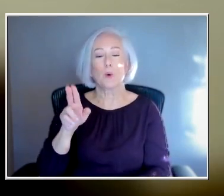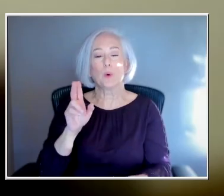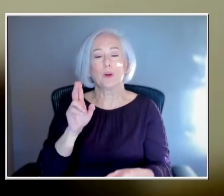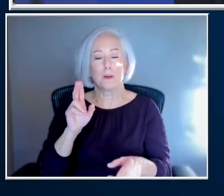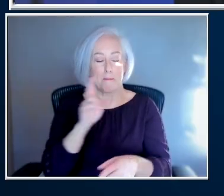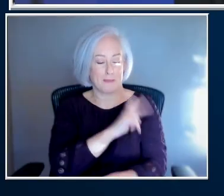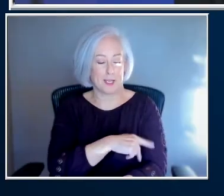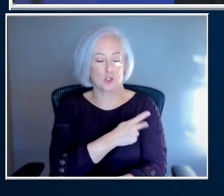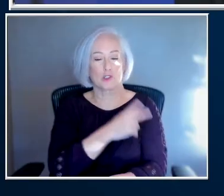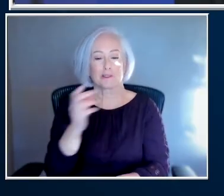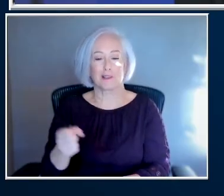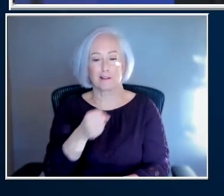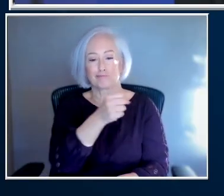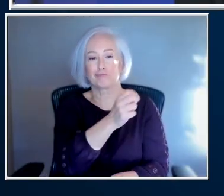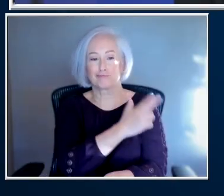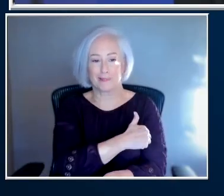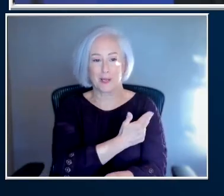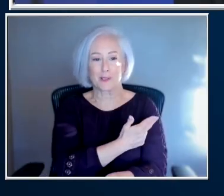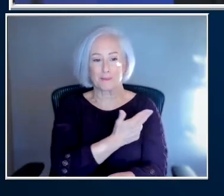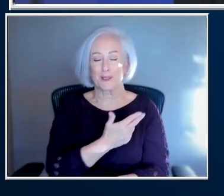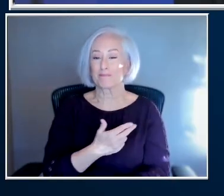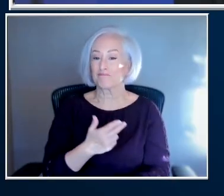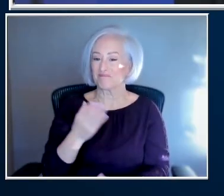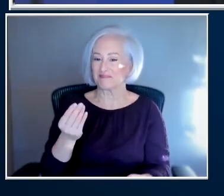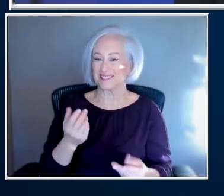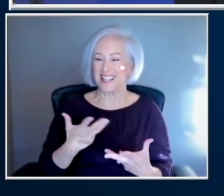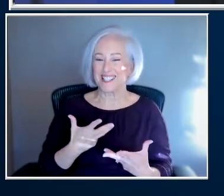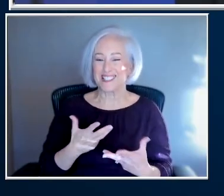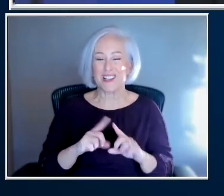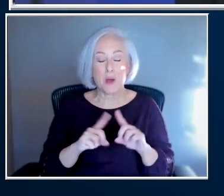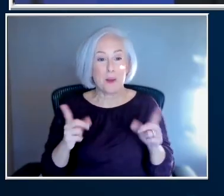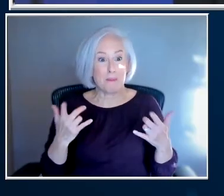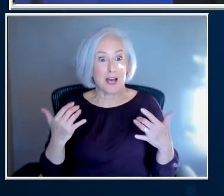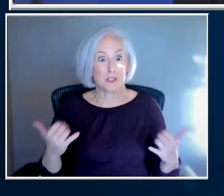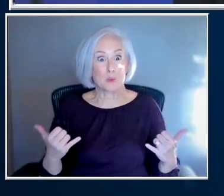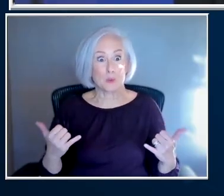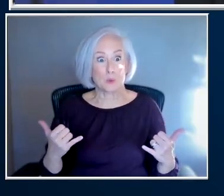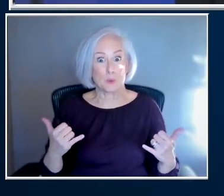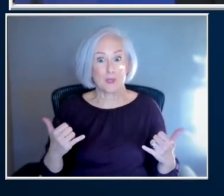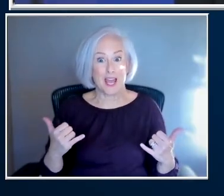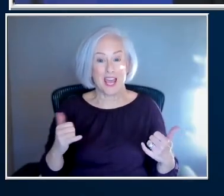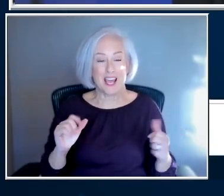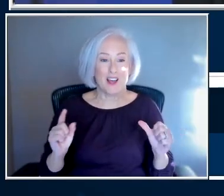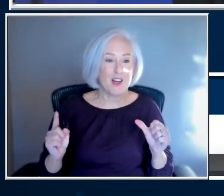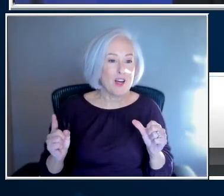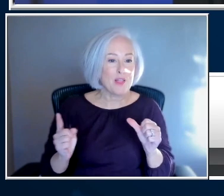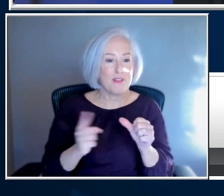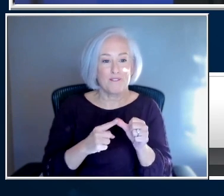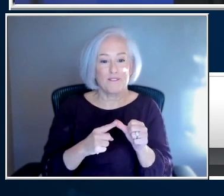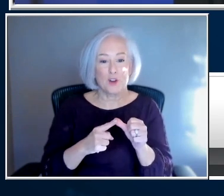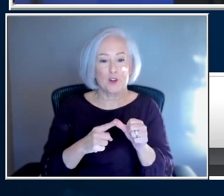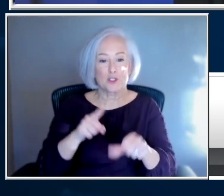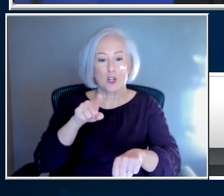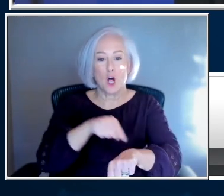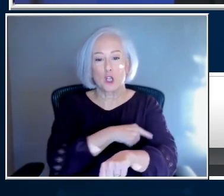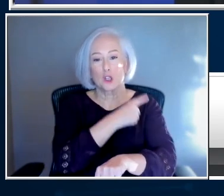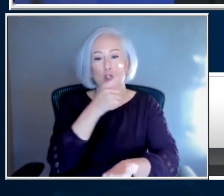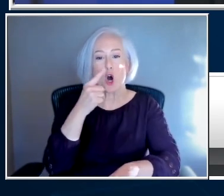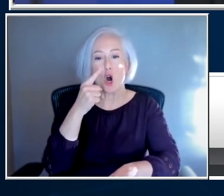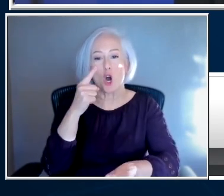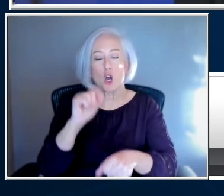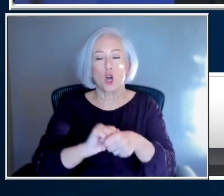All right, keep us updated on that. But Hawk, today marks the very first Long COVID Awareness Day, and we know it's still a